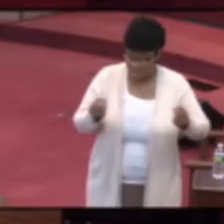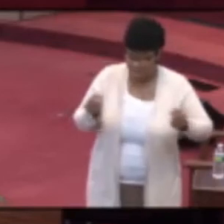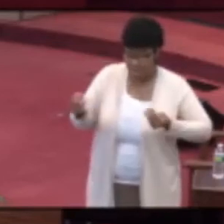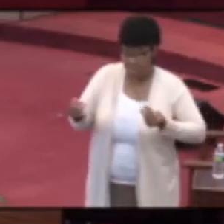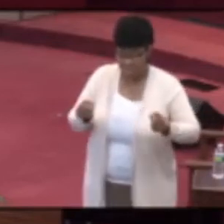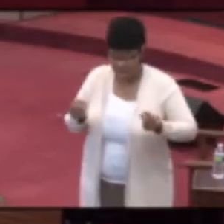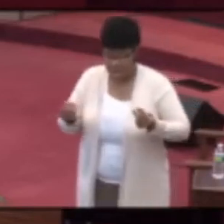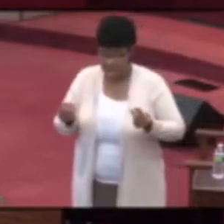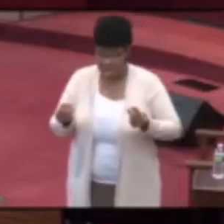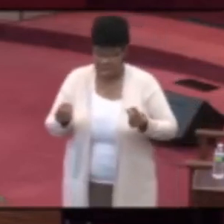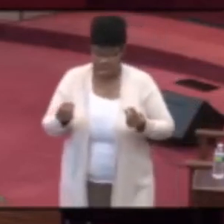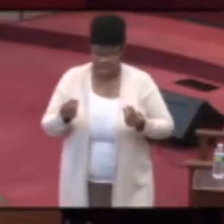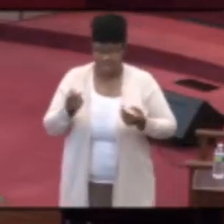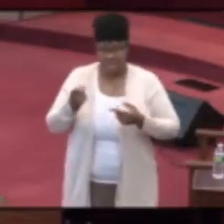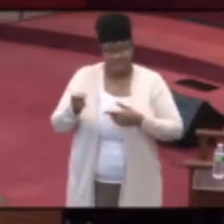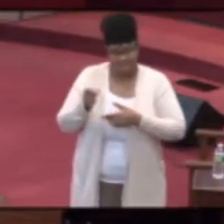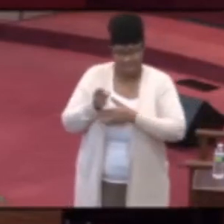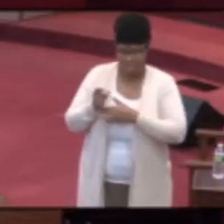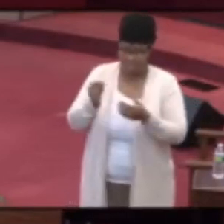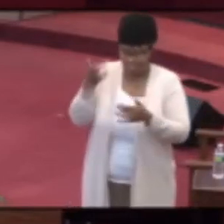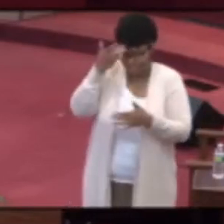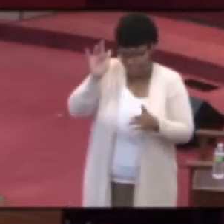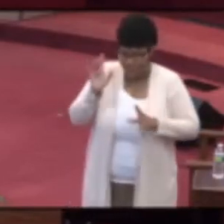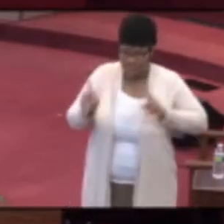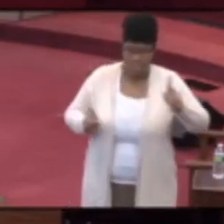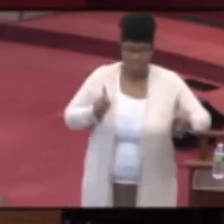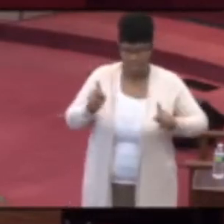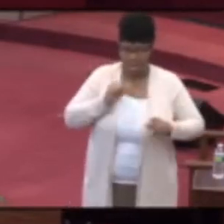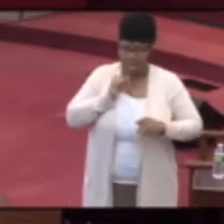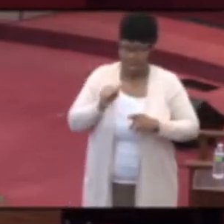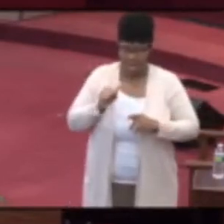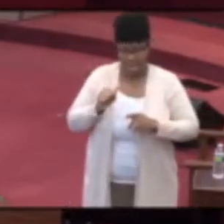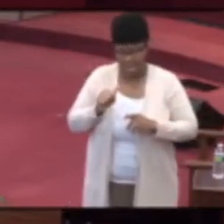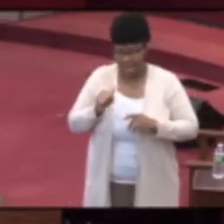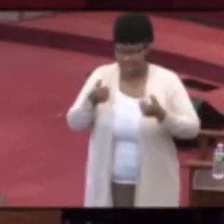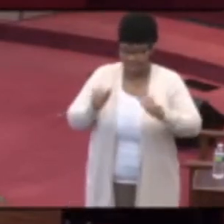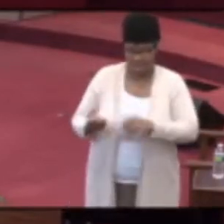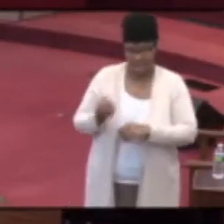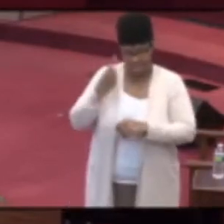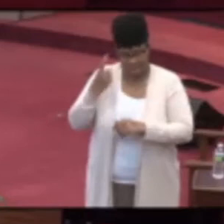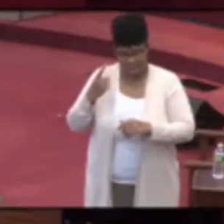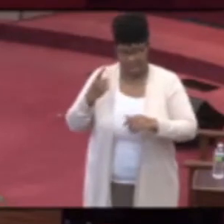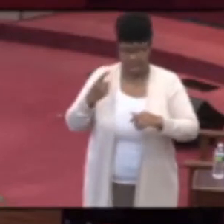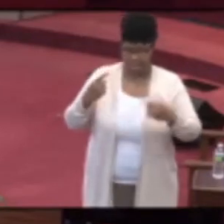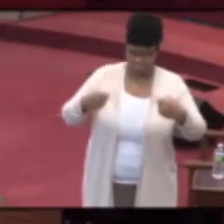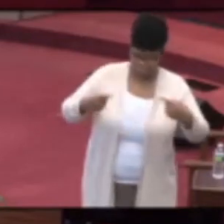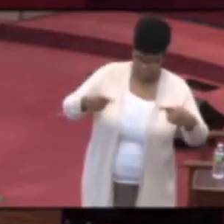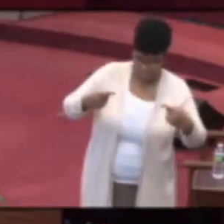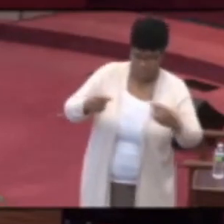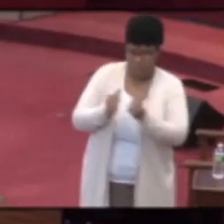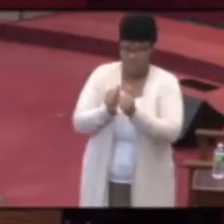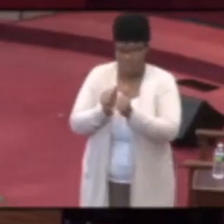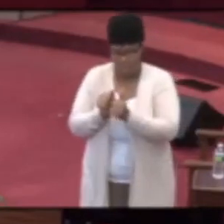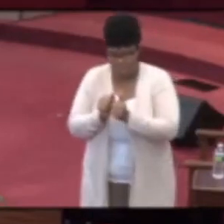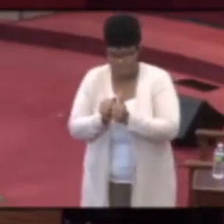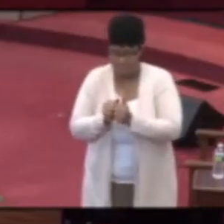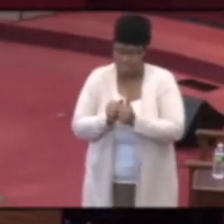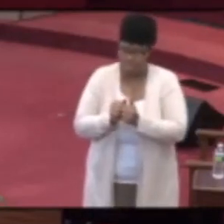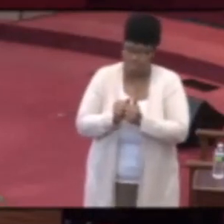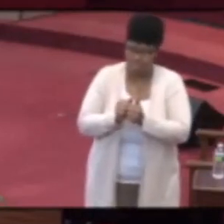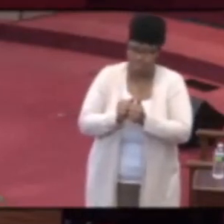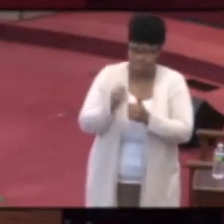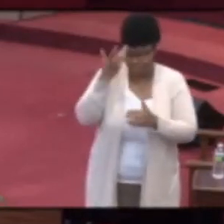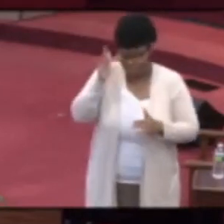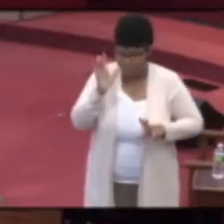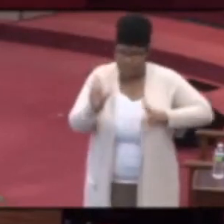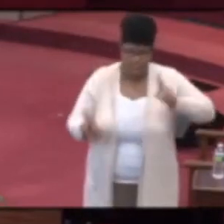halls of academia. He doesn't work this out having debates with the philosophers of his time. He doesn't try